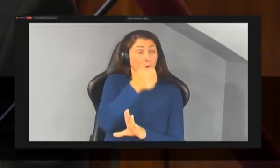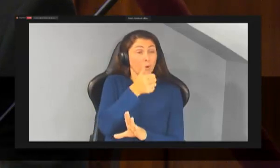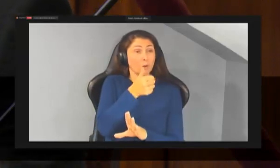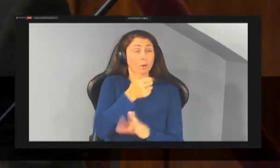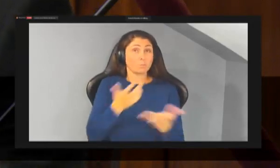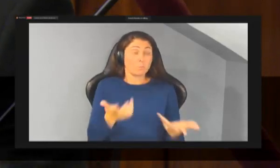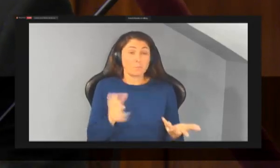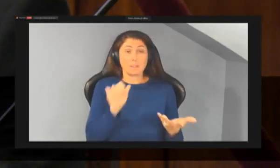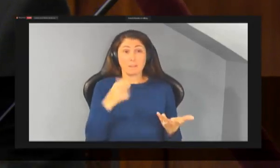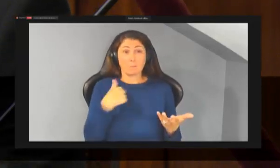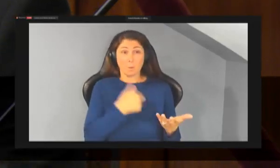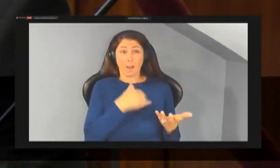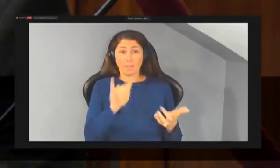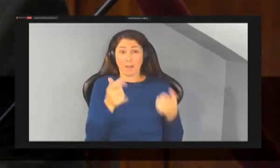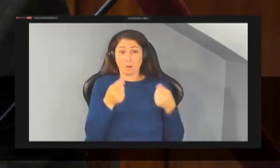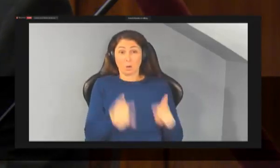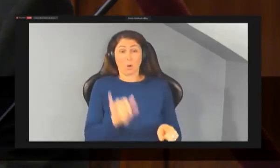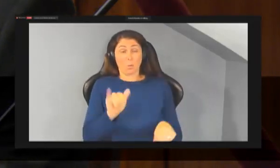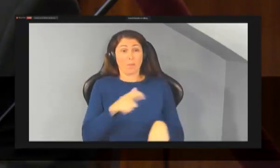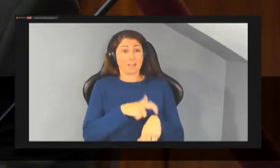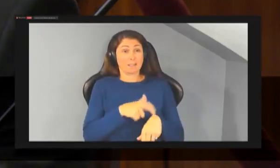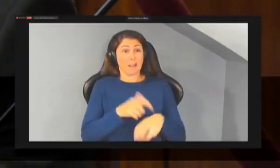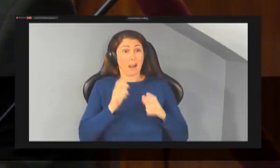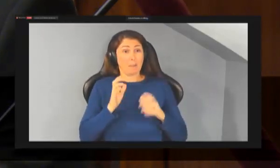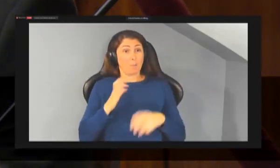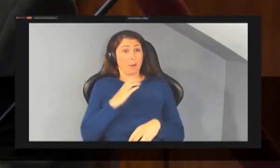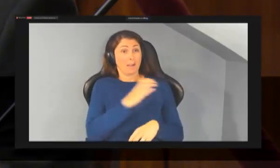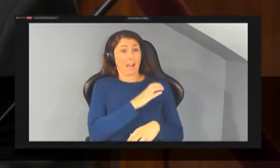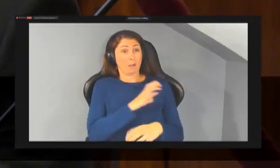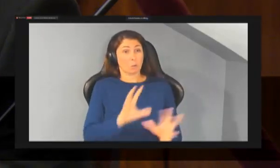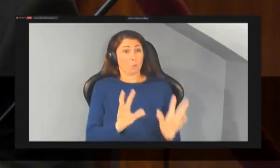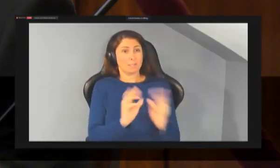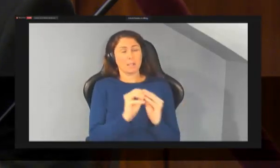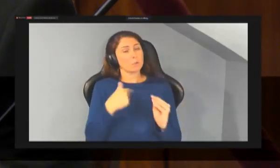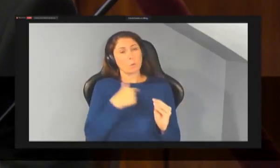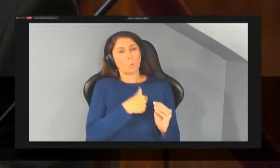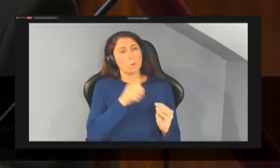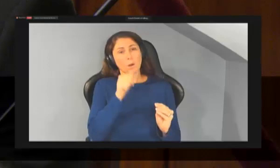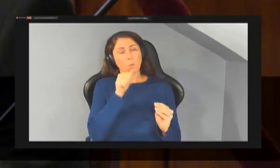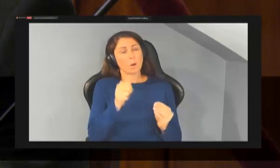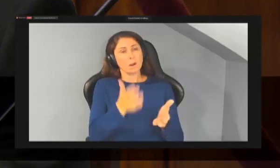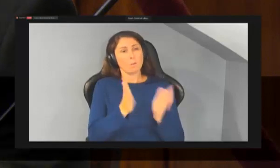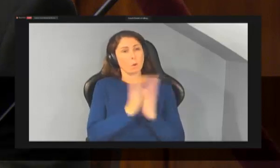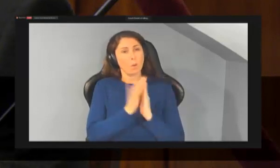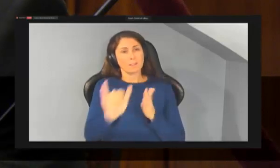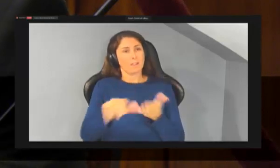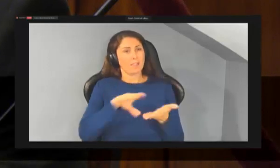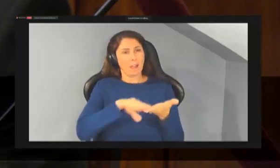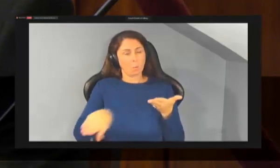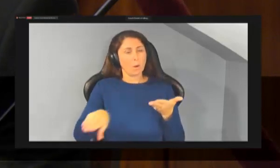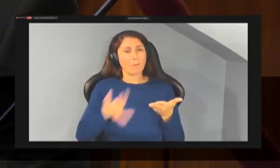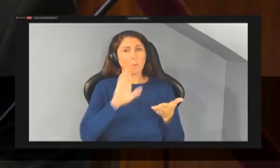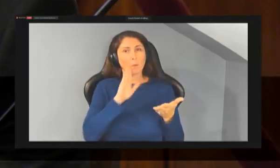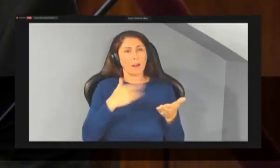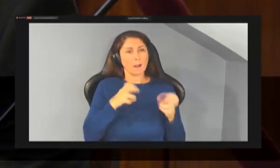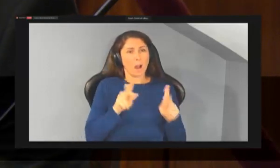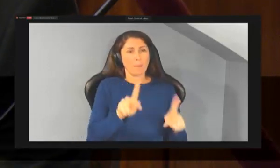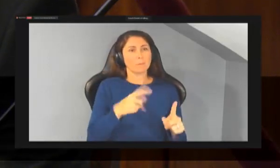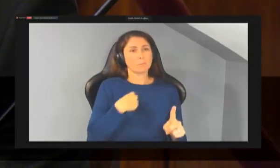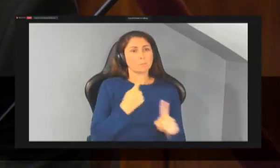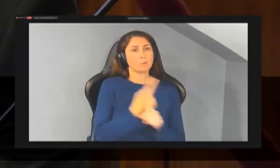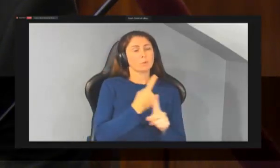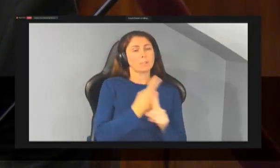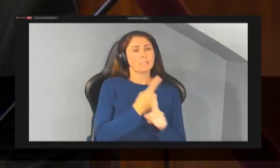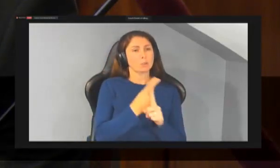had that occurred at a time when council was in session, we would not have requested the waiver of Rule 8, and there would have been an opportunity for the traditional dialogue.